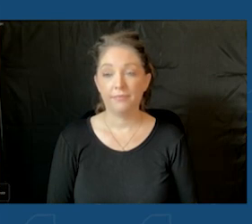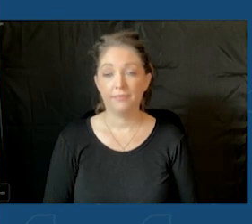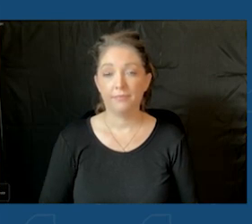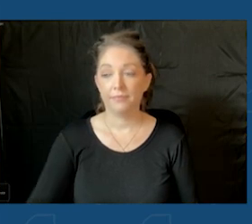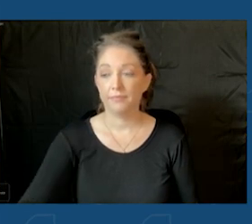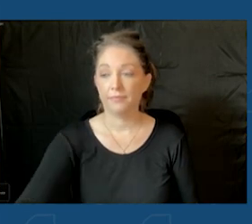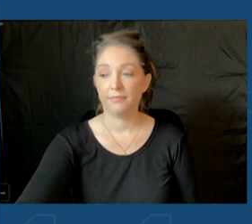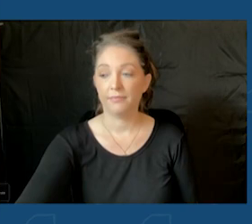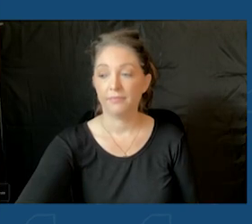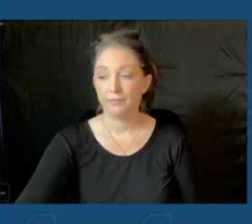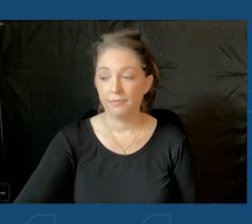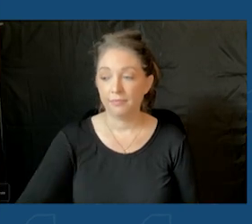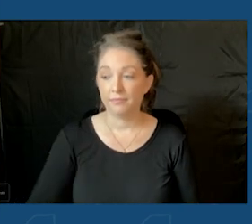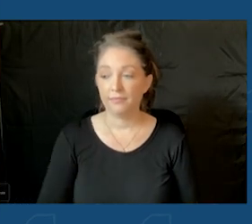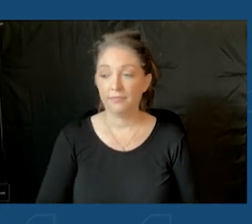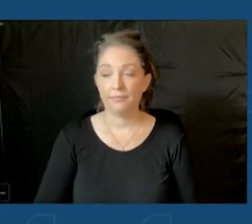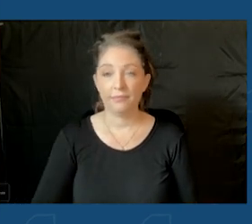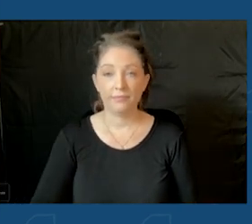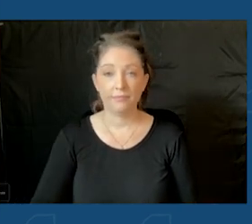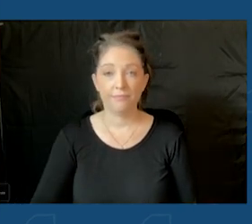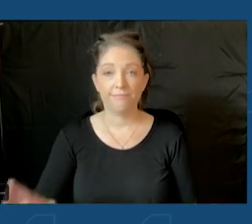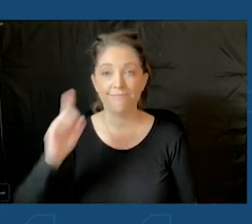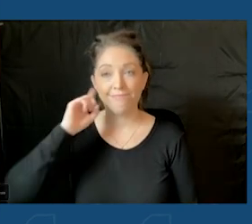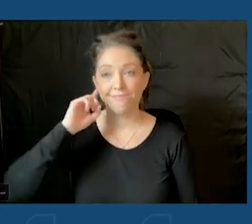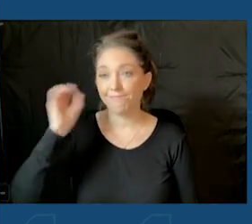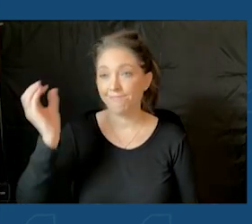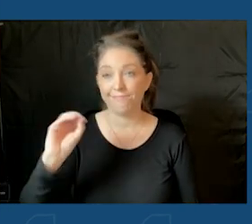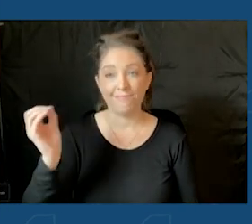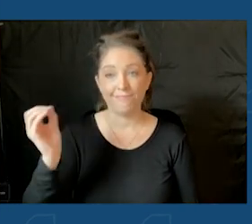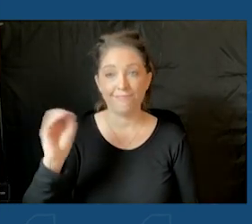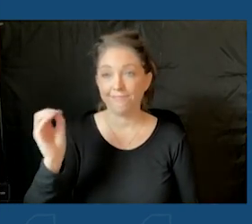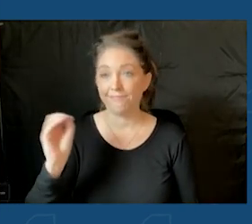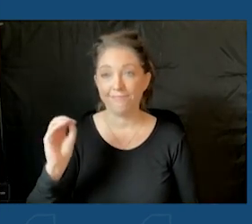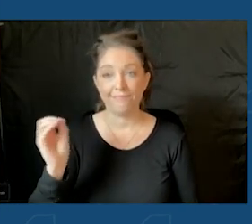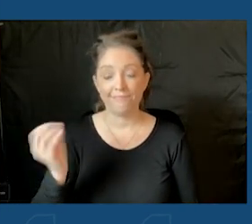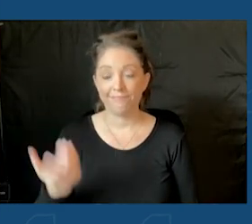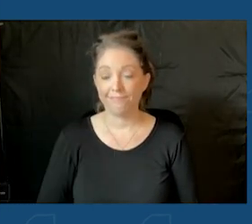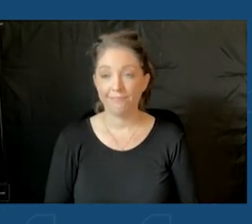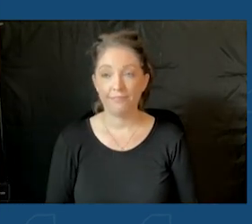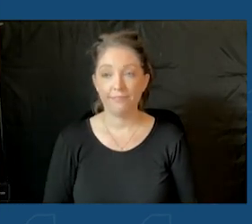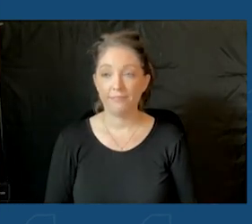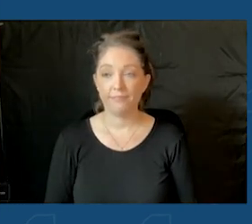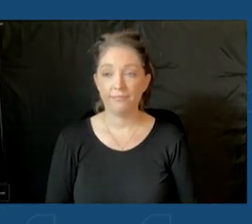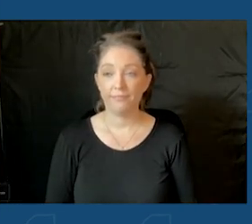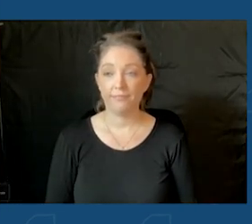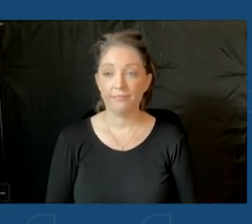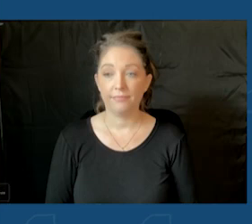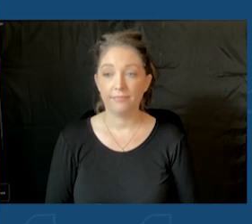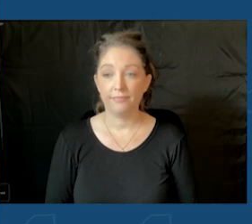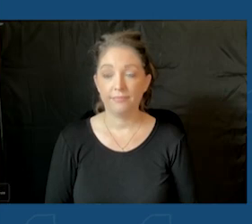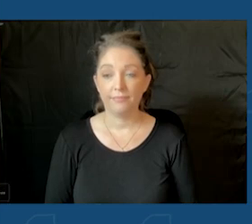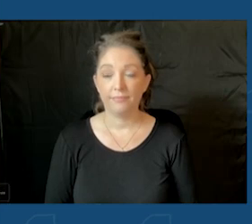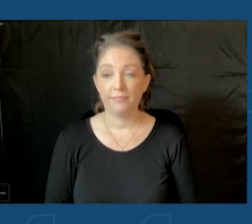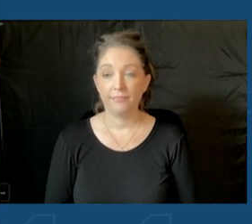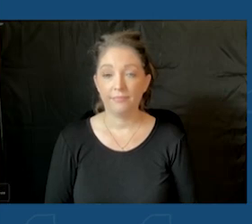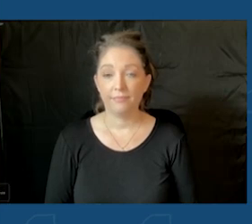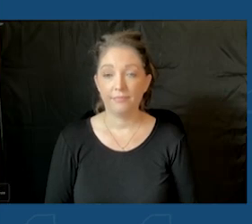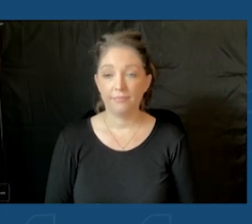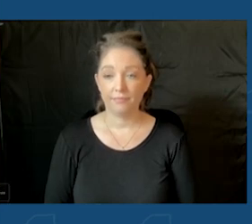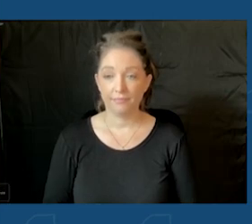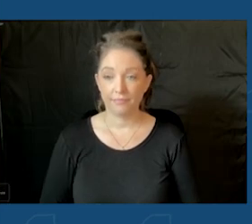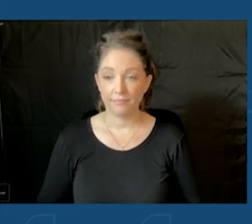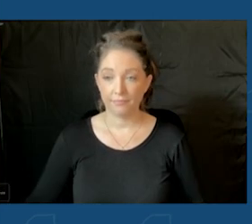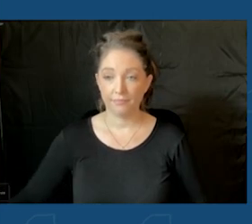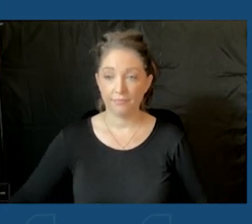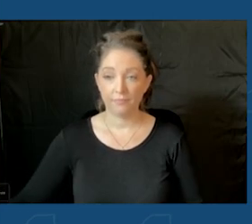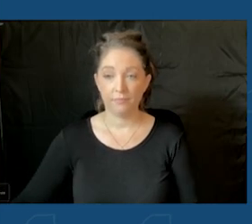2021. I sat across the table from Governor Kathy Hochul. And in that